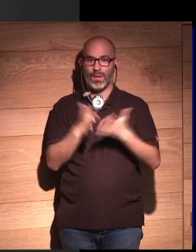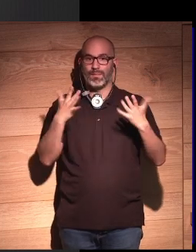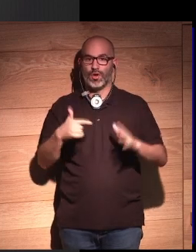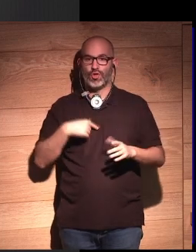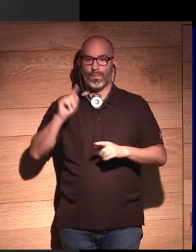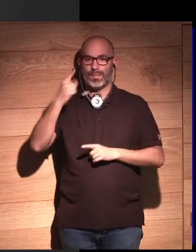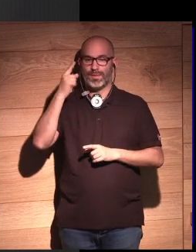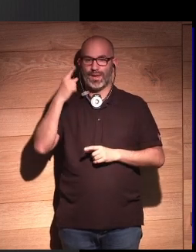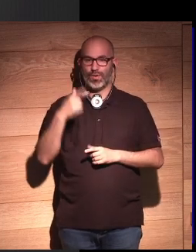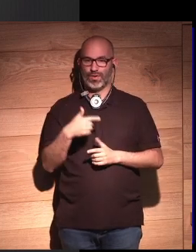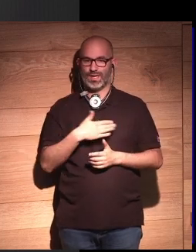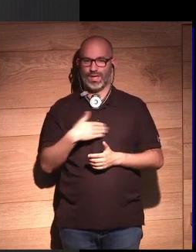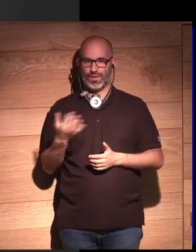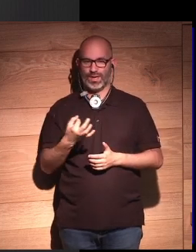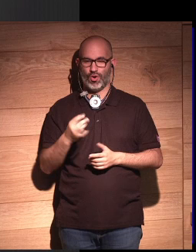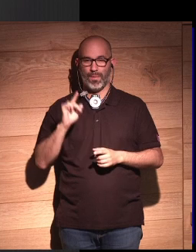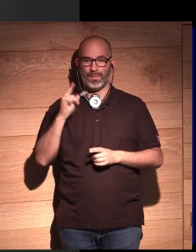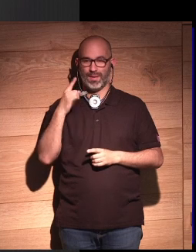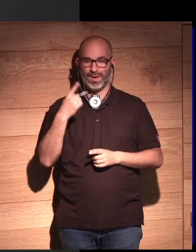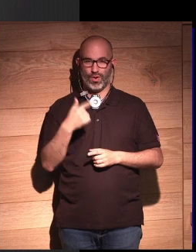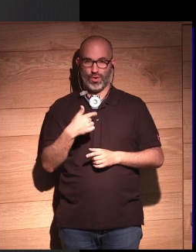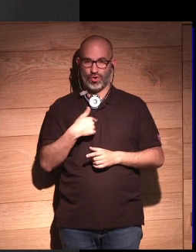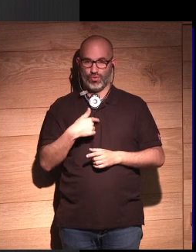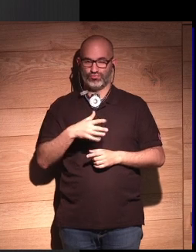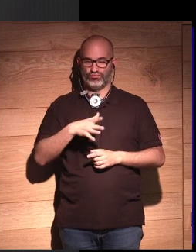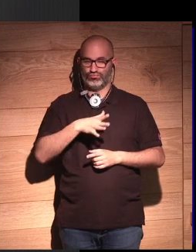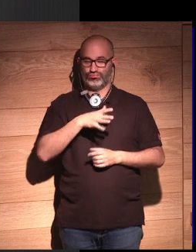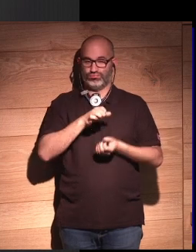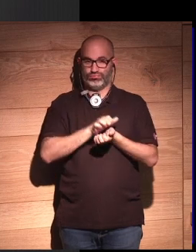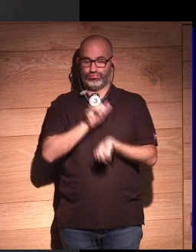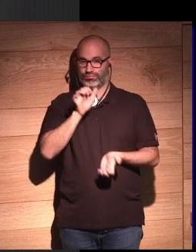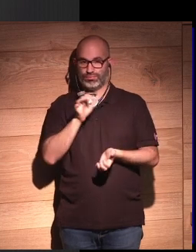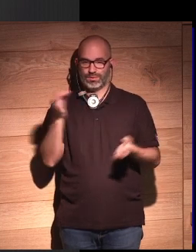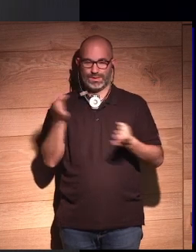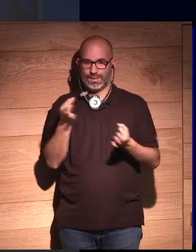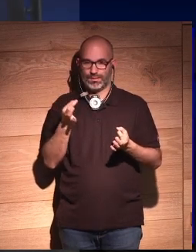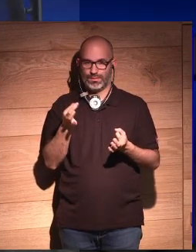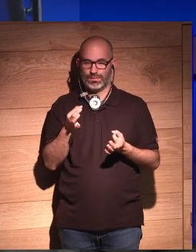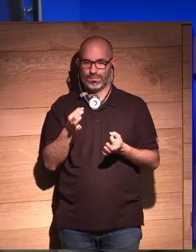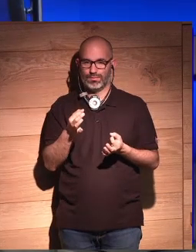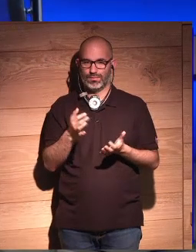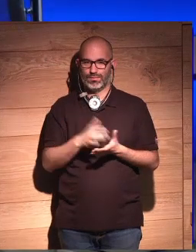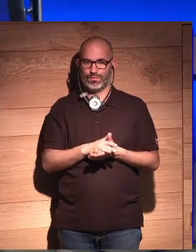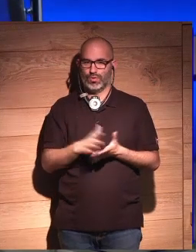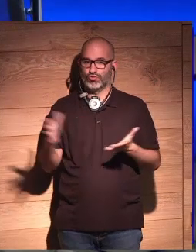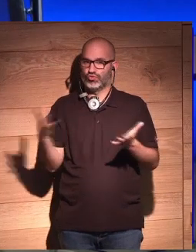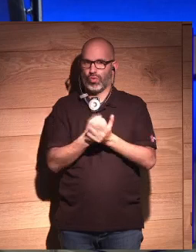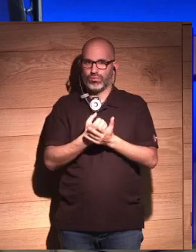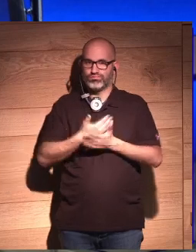we have our time for our Q&A, but the first thing that I want to say is that I was very